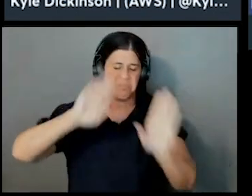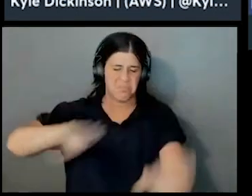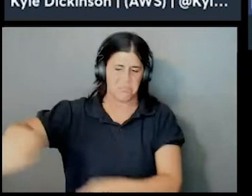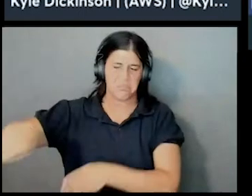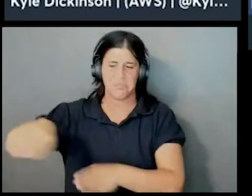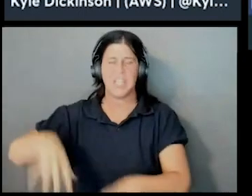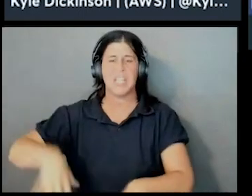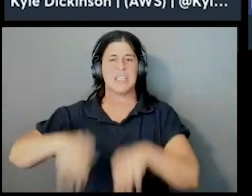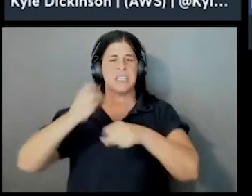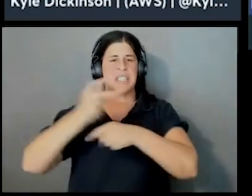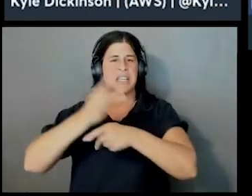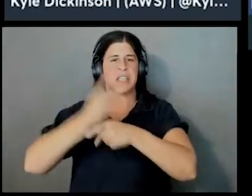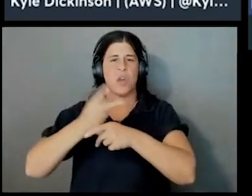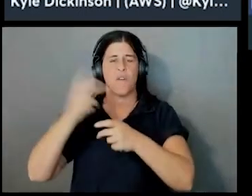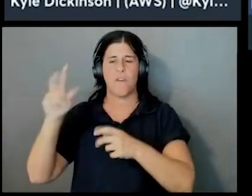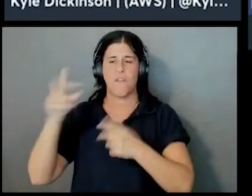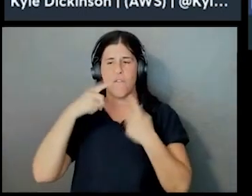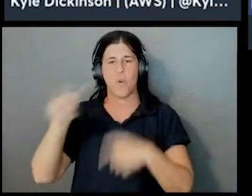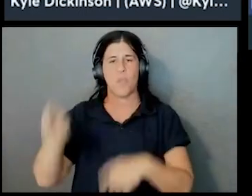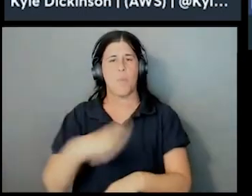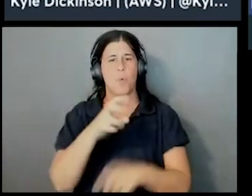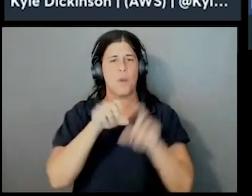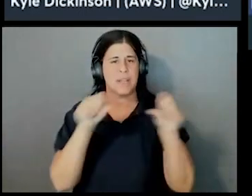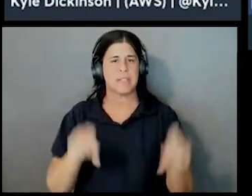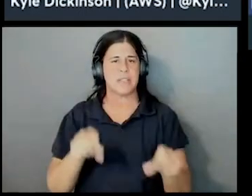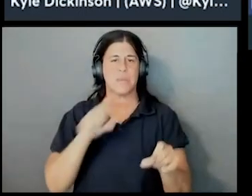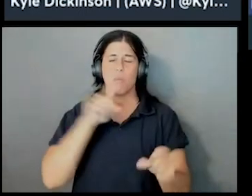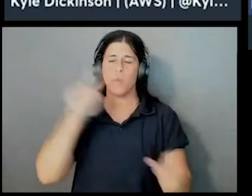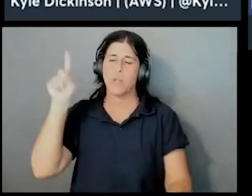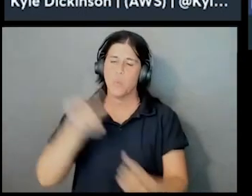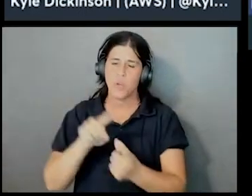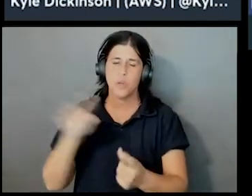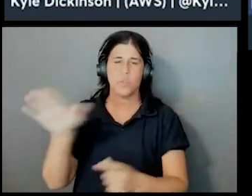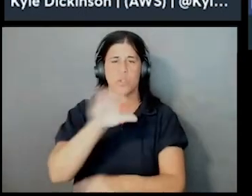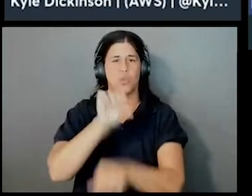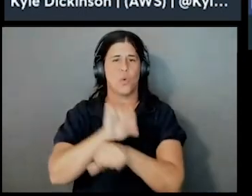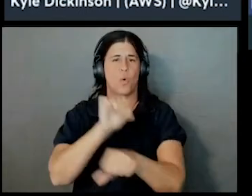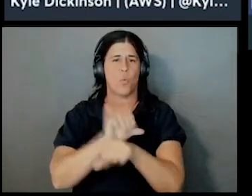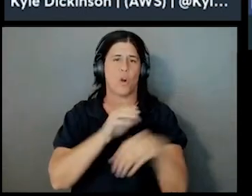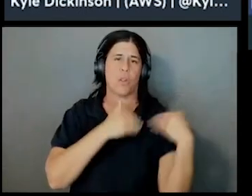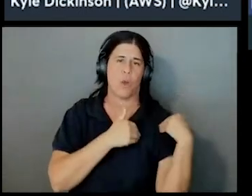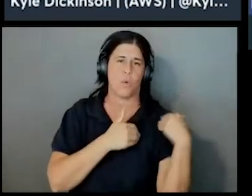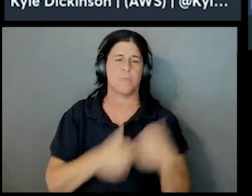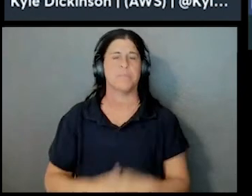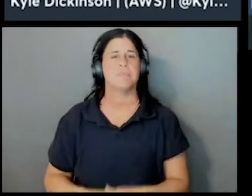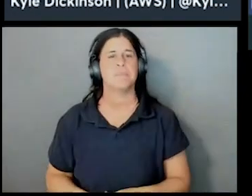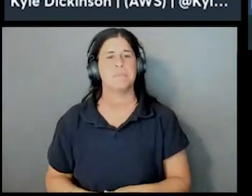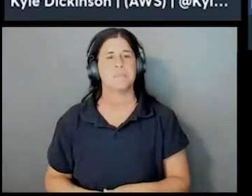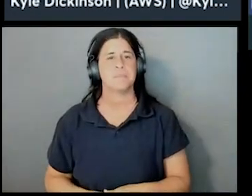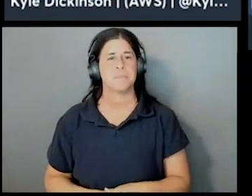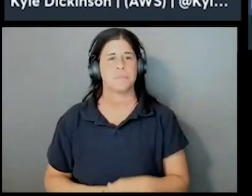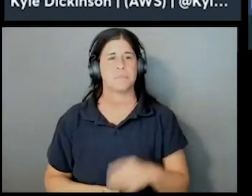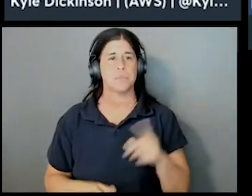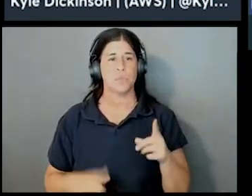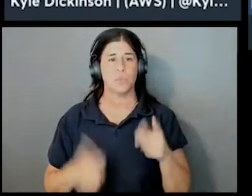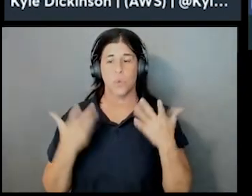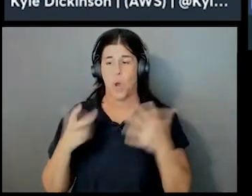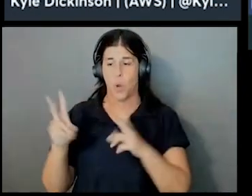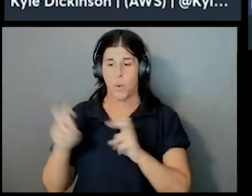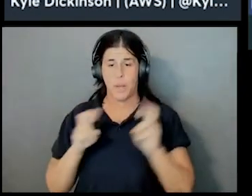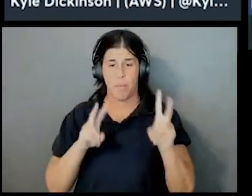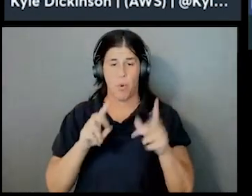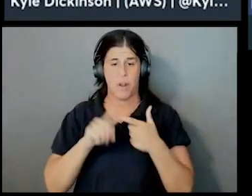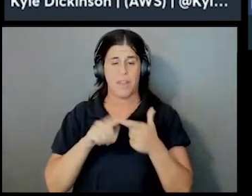Assistant. Okay. So it reduces really the work you will do. So it asks once you port to reload all the